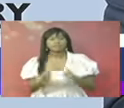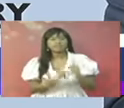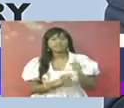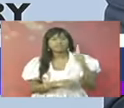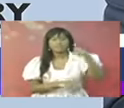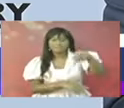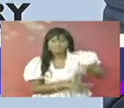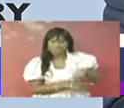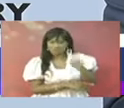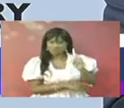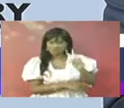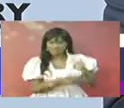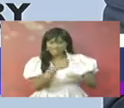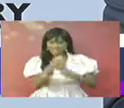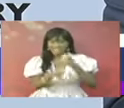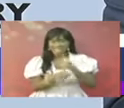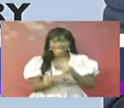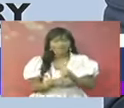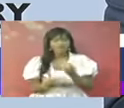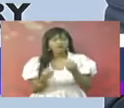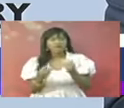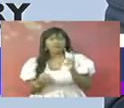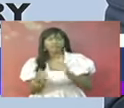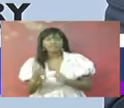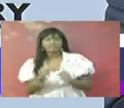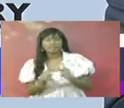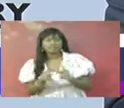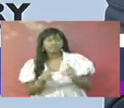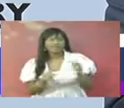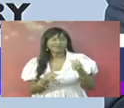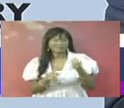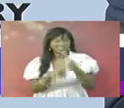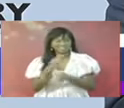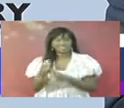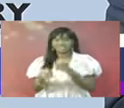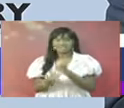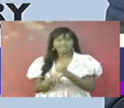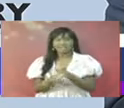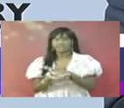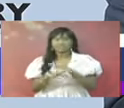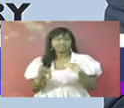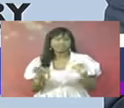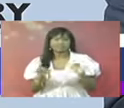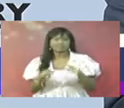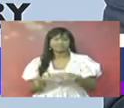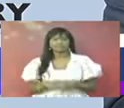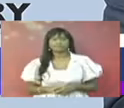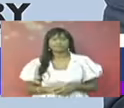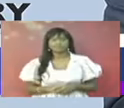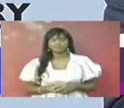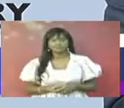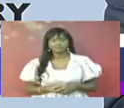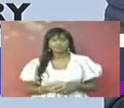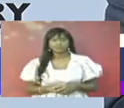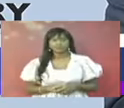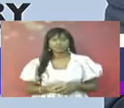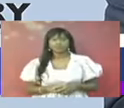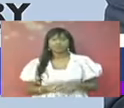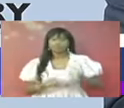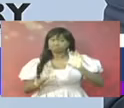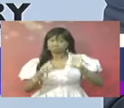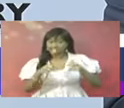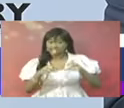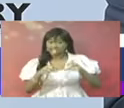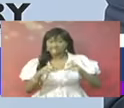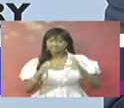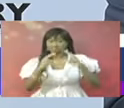given sample, total number of the previous lineages. So that's what I have at this time. So we can again look into it